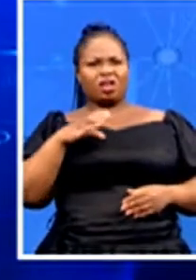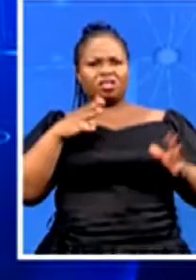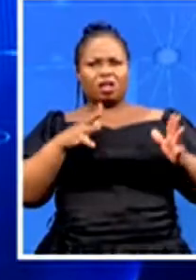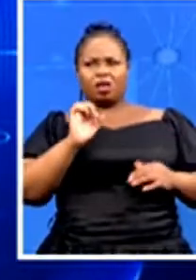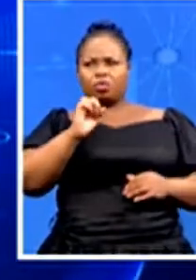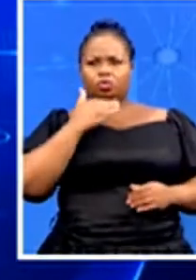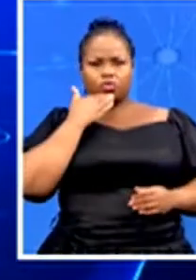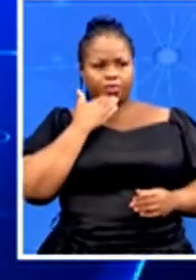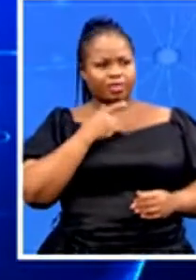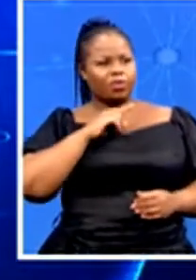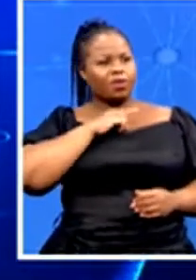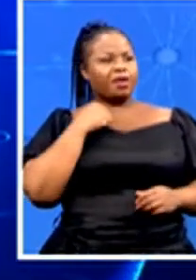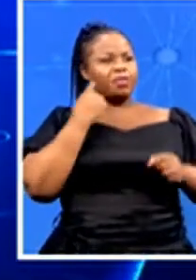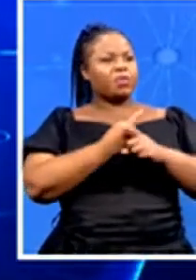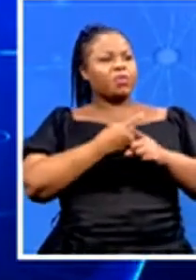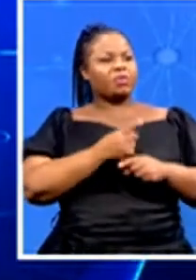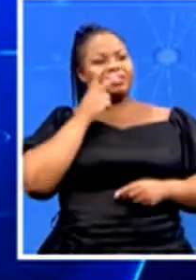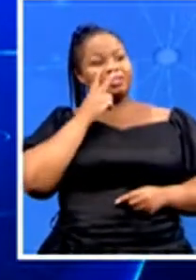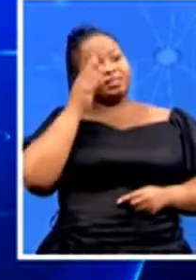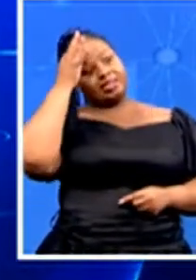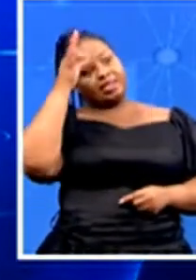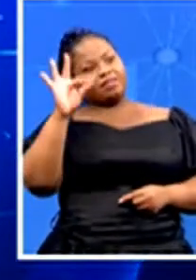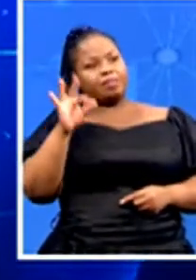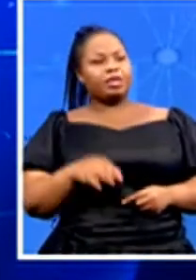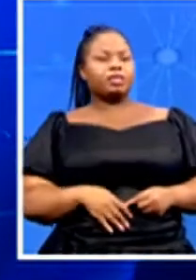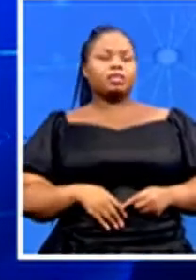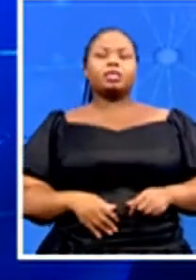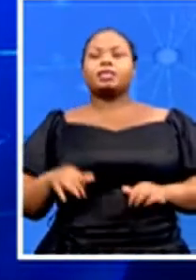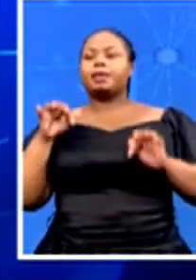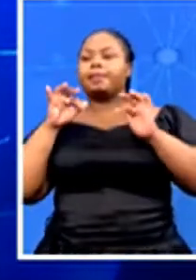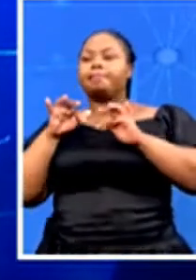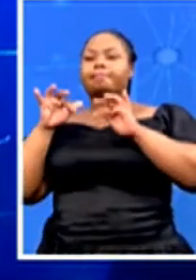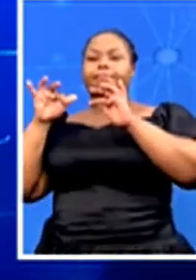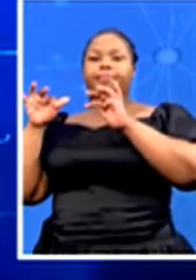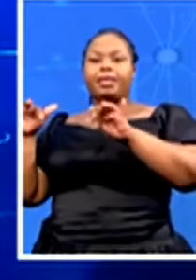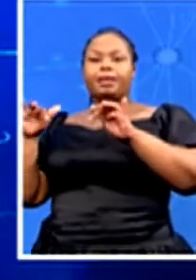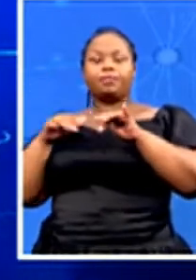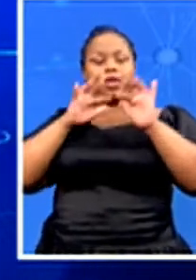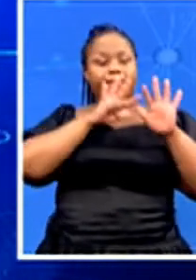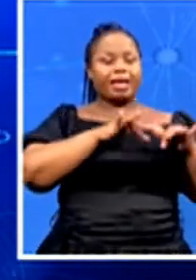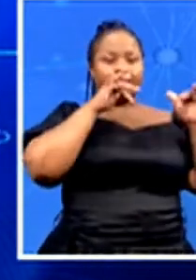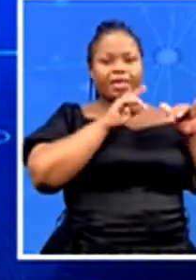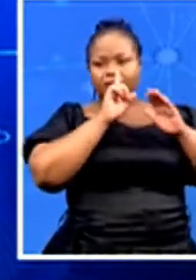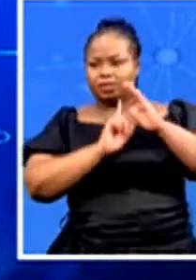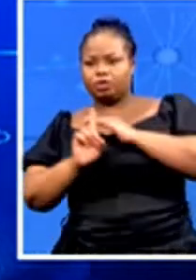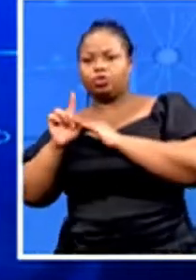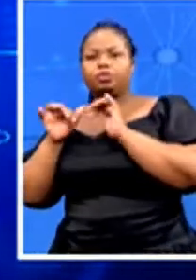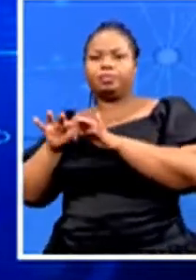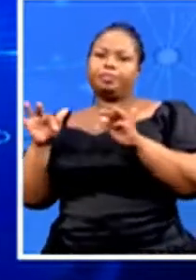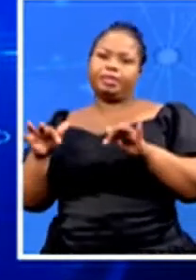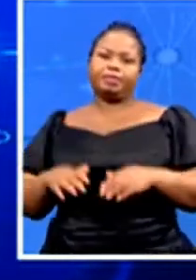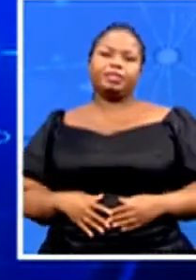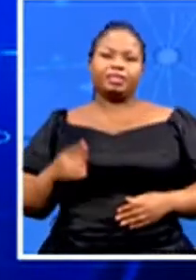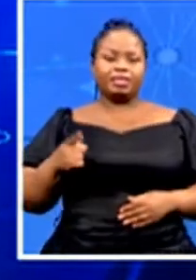see in government, taking parliament to people. I want to challenge the next councillors to